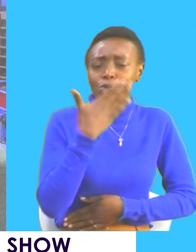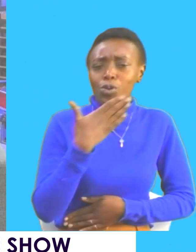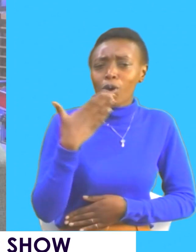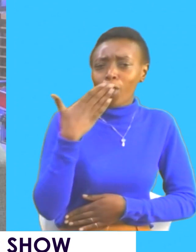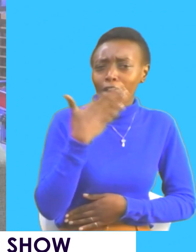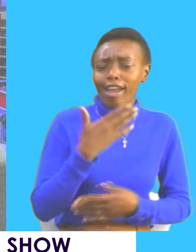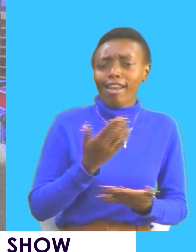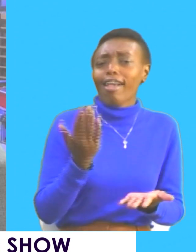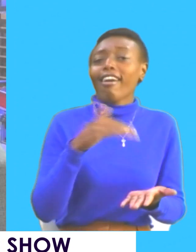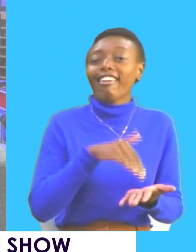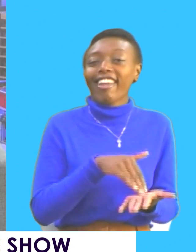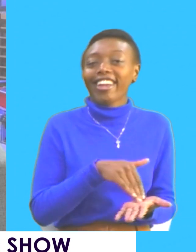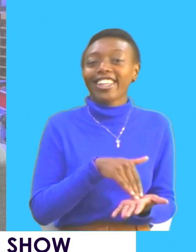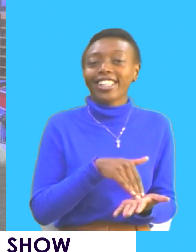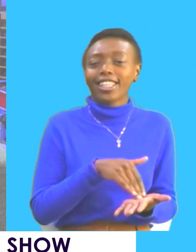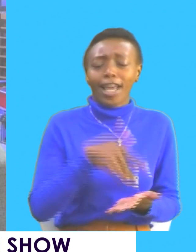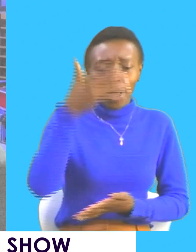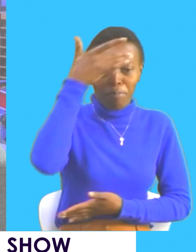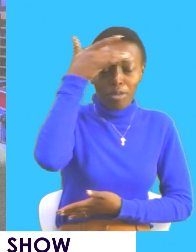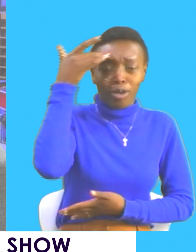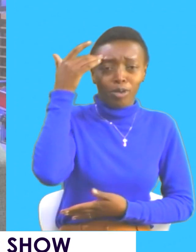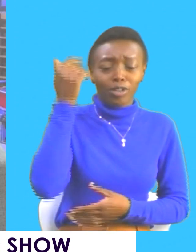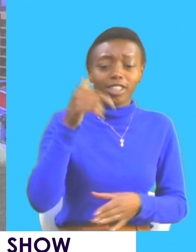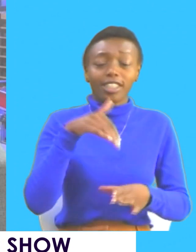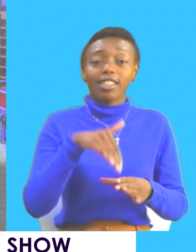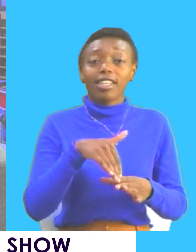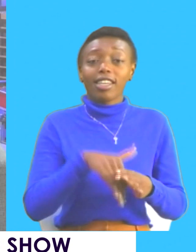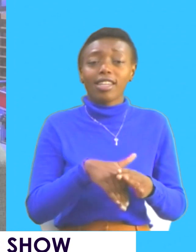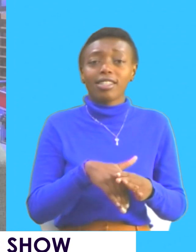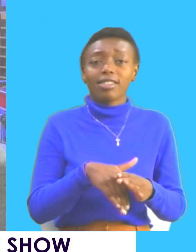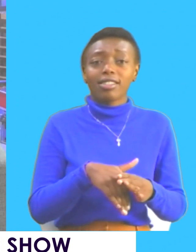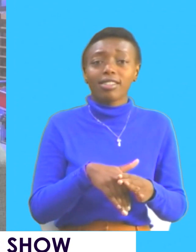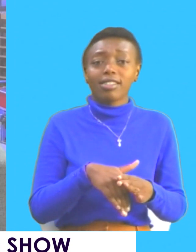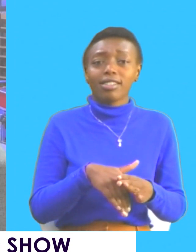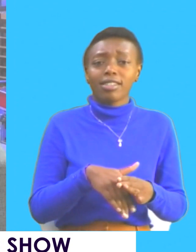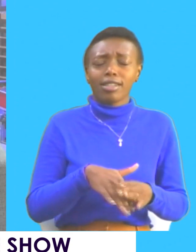again. Because in that passion,